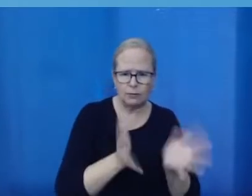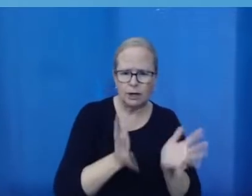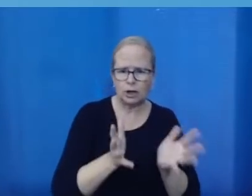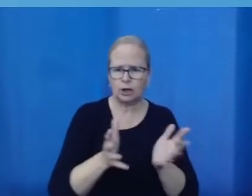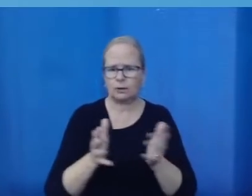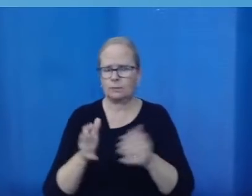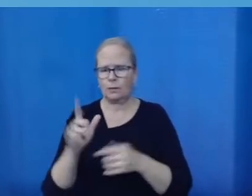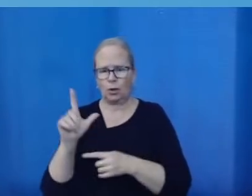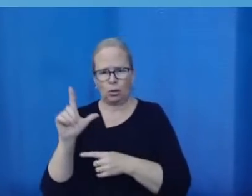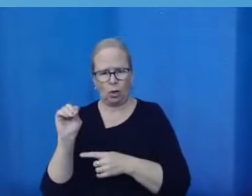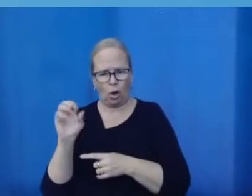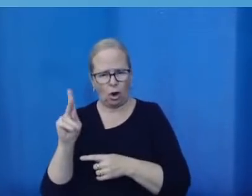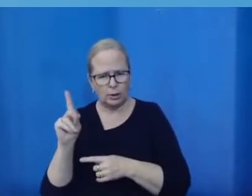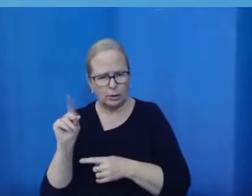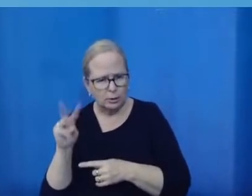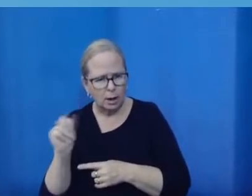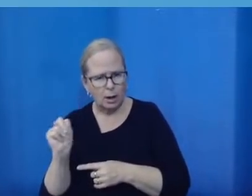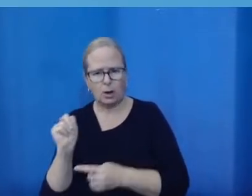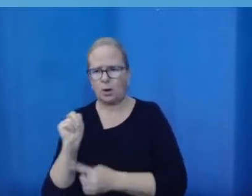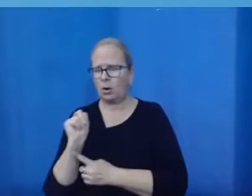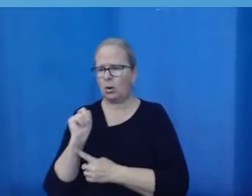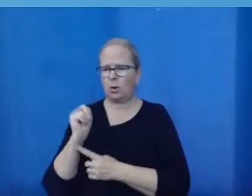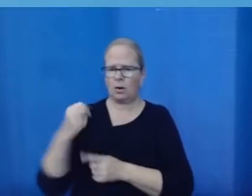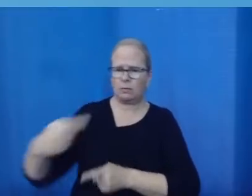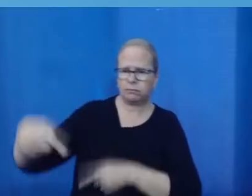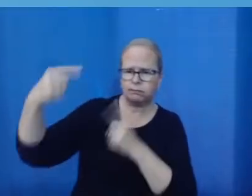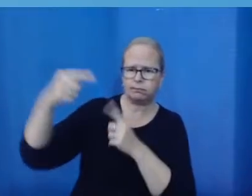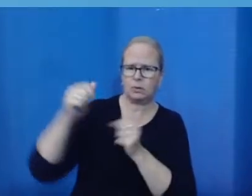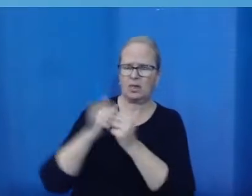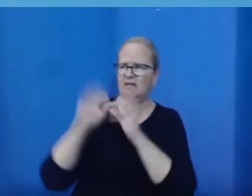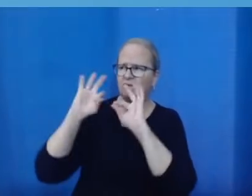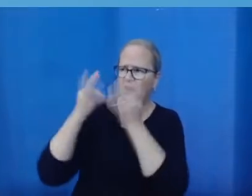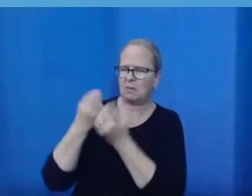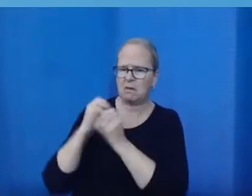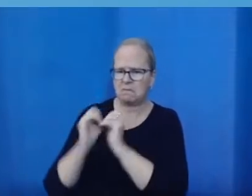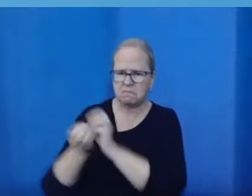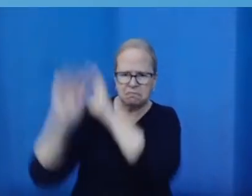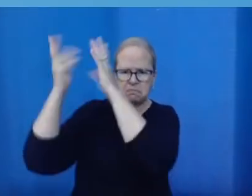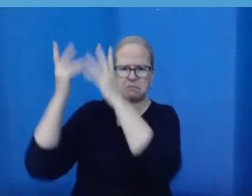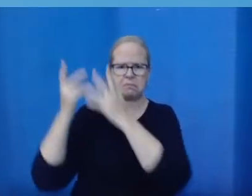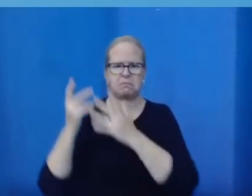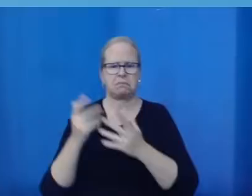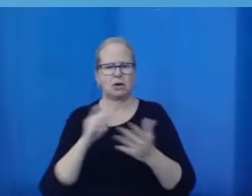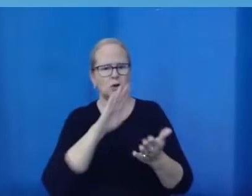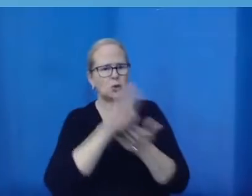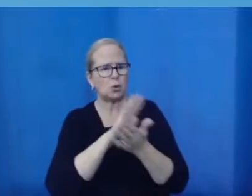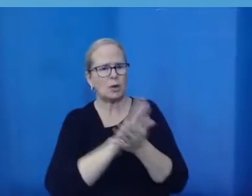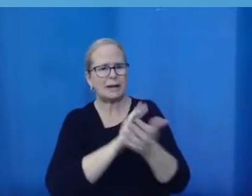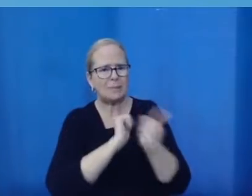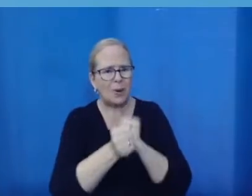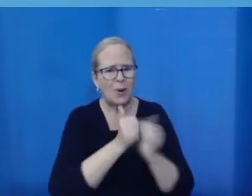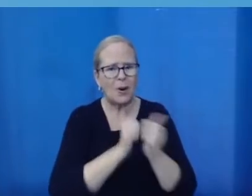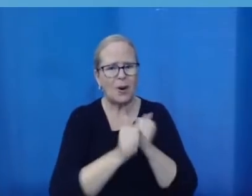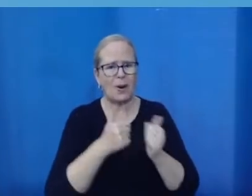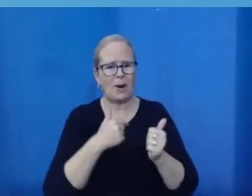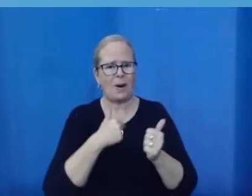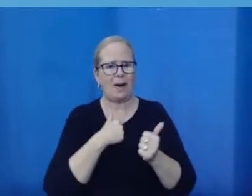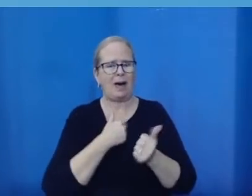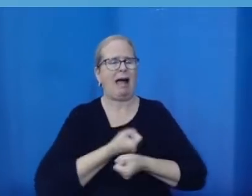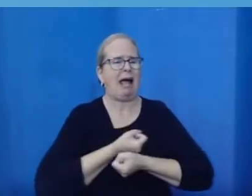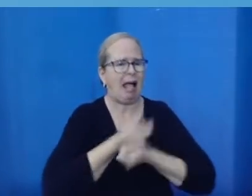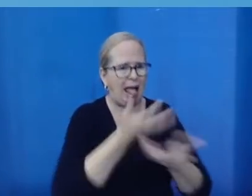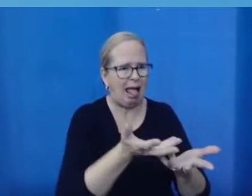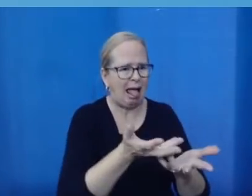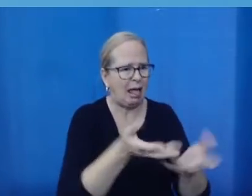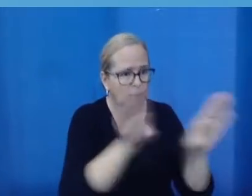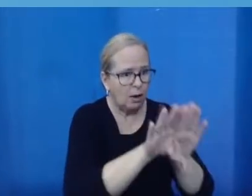and things like that, the only meaningful sort of opportunities and interactions, all of that's closed down. The world is closed down. That influences